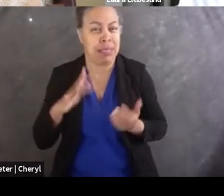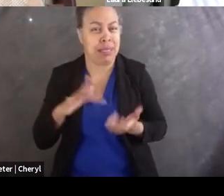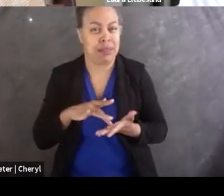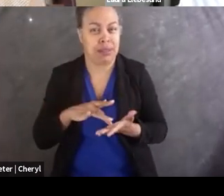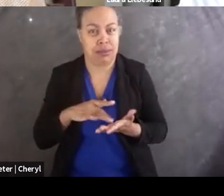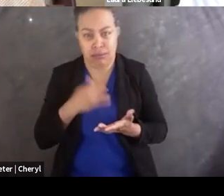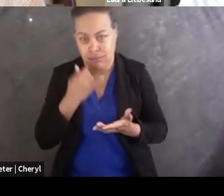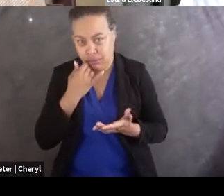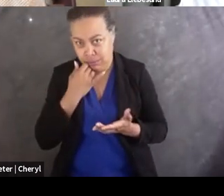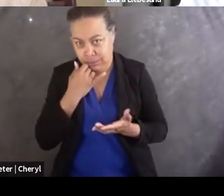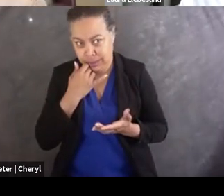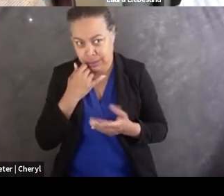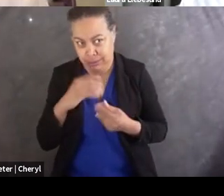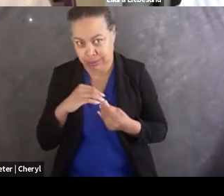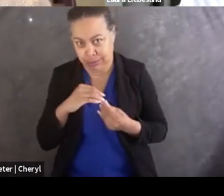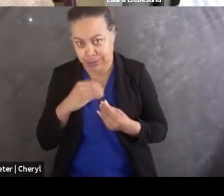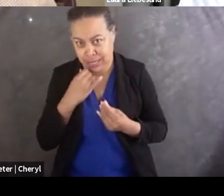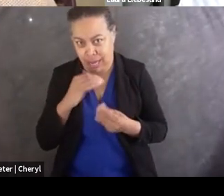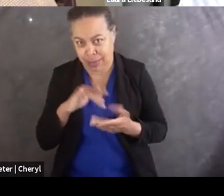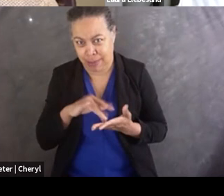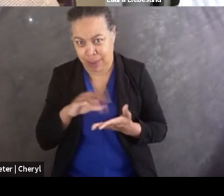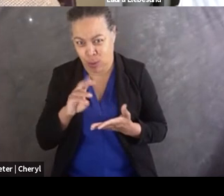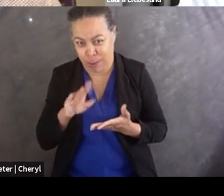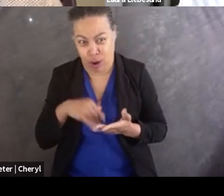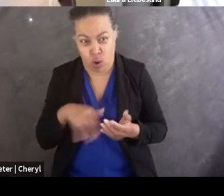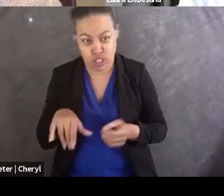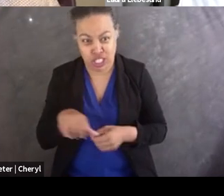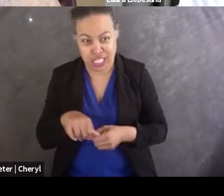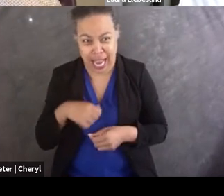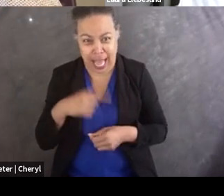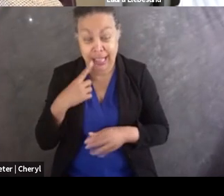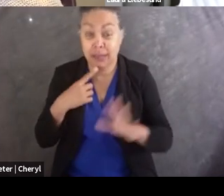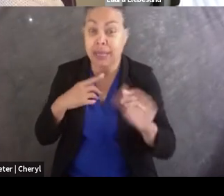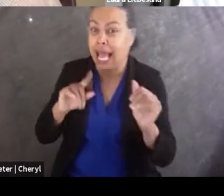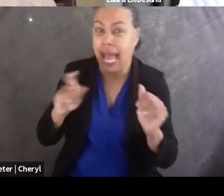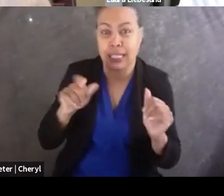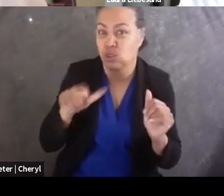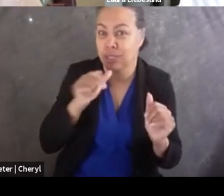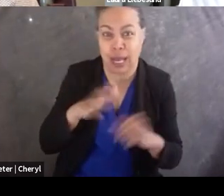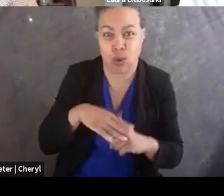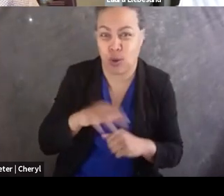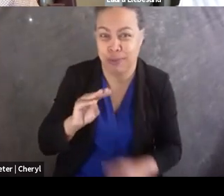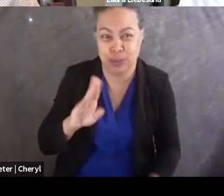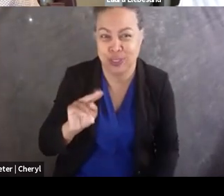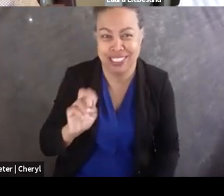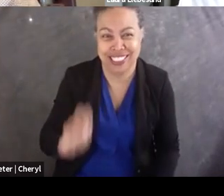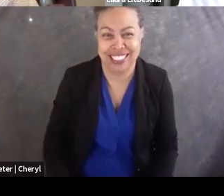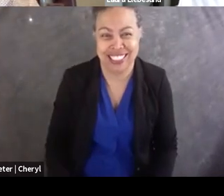the Humanities Council. Oh, shit. I think I need a cool tea. Alex, you're not on mute.